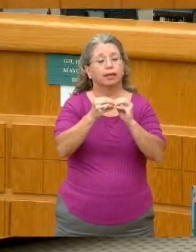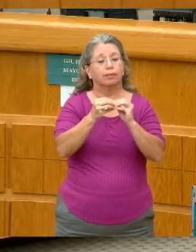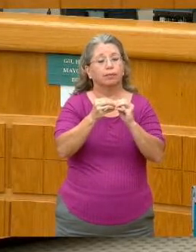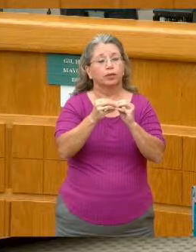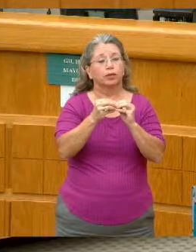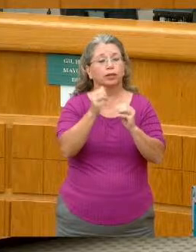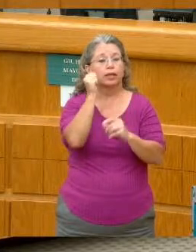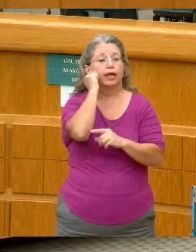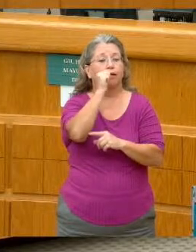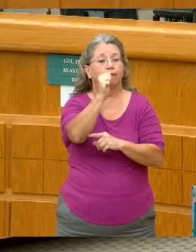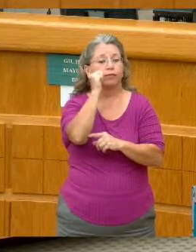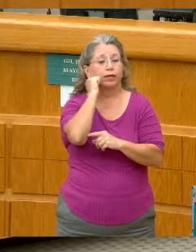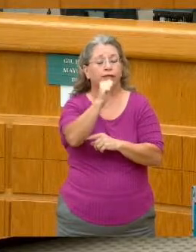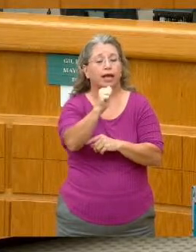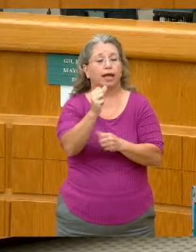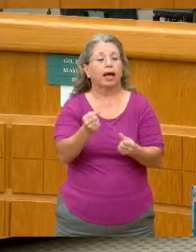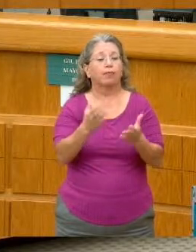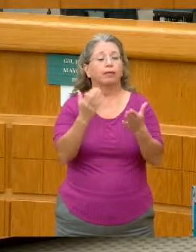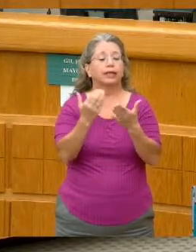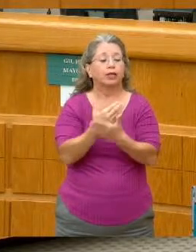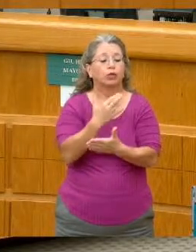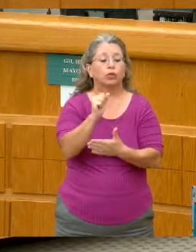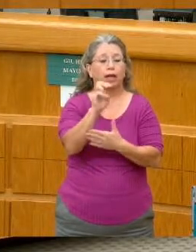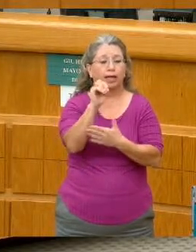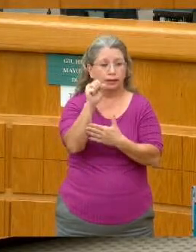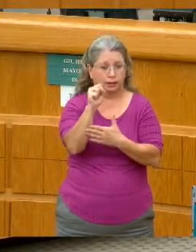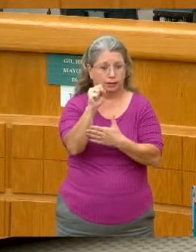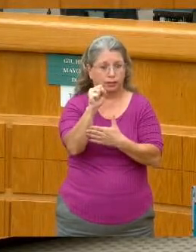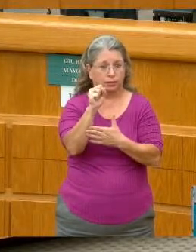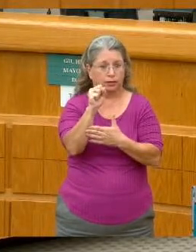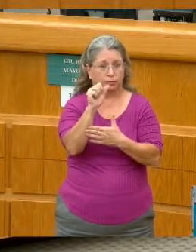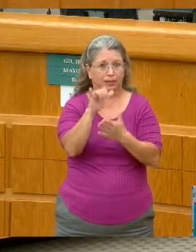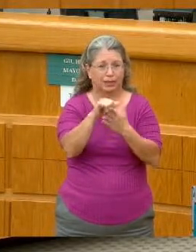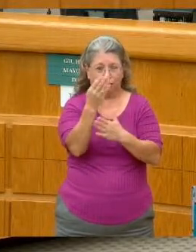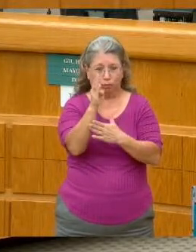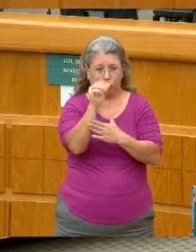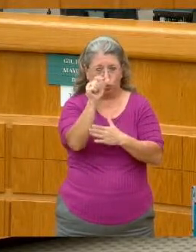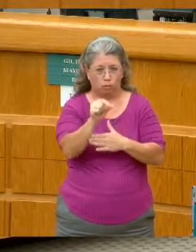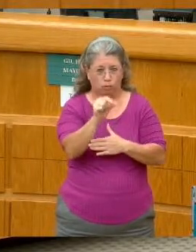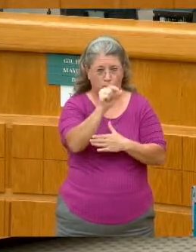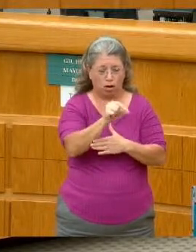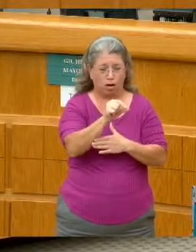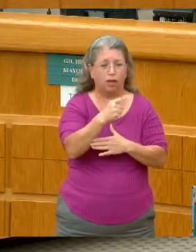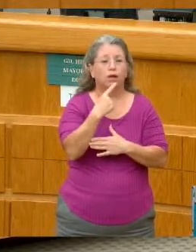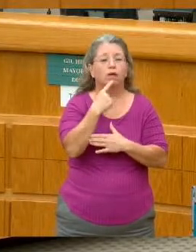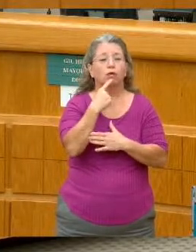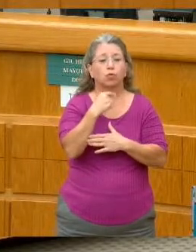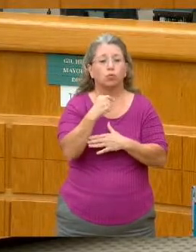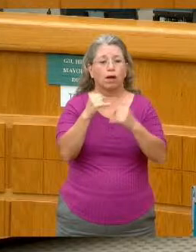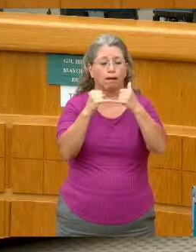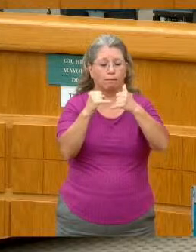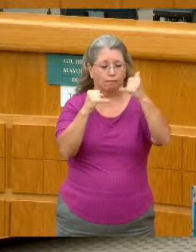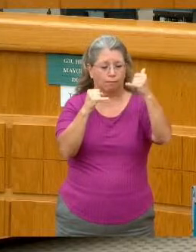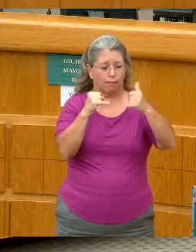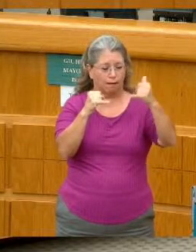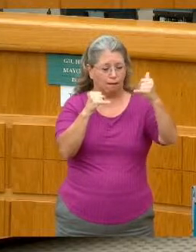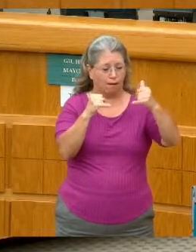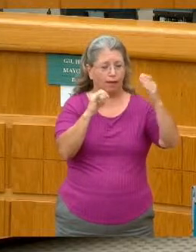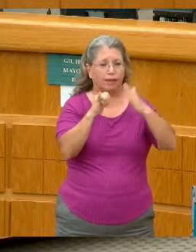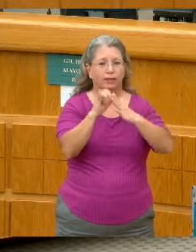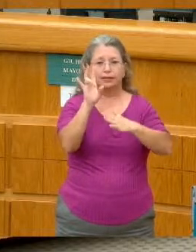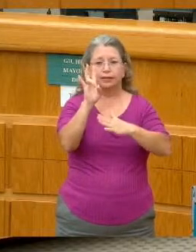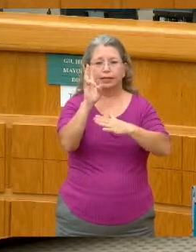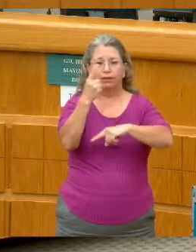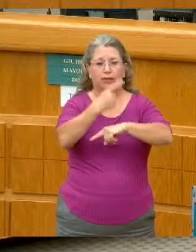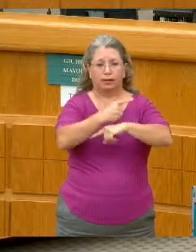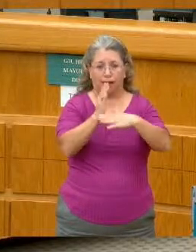counts of new COVID virus cases. That's in the blue bar. And then the red graph line is the 7-day average. And so today,